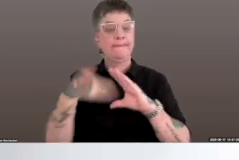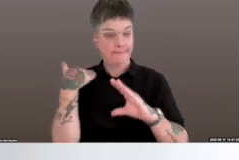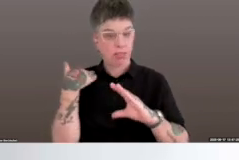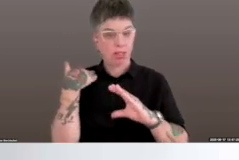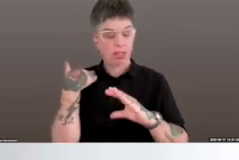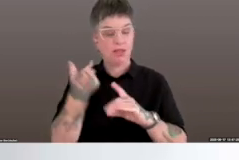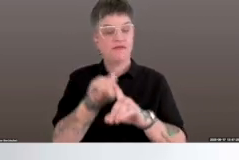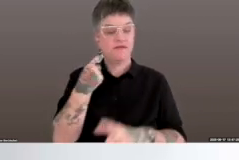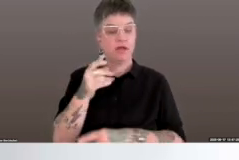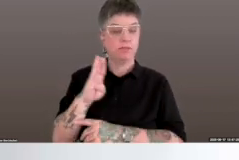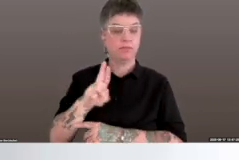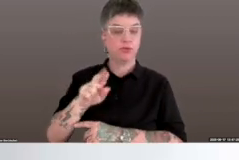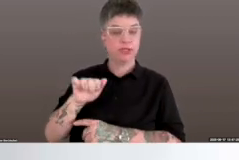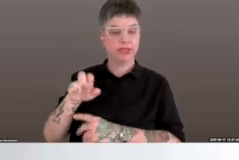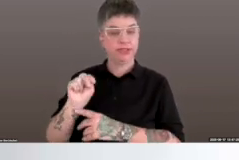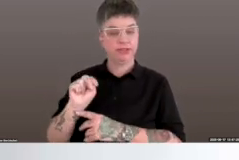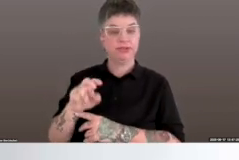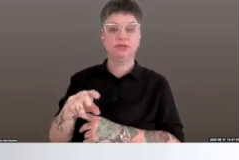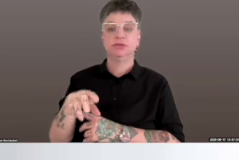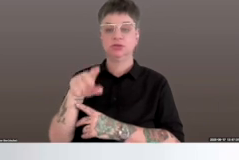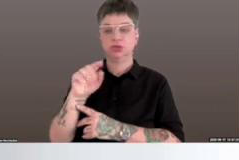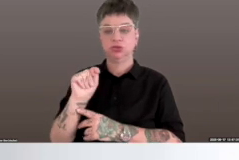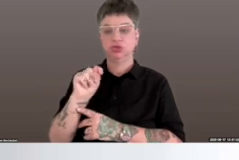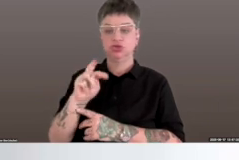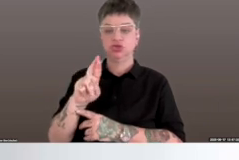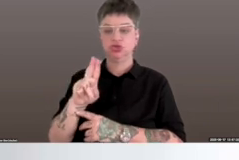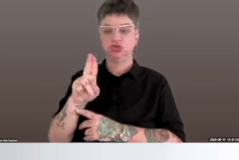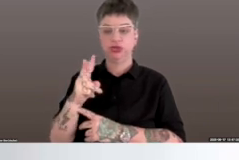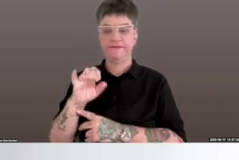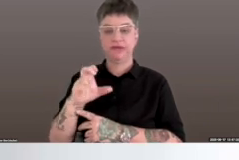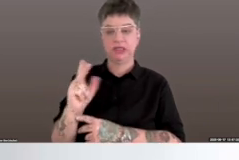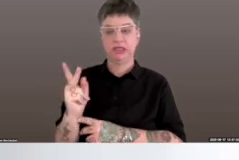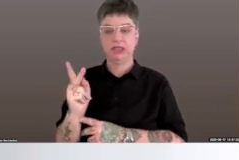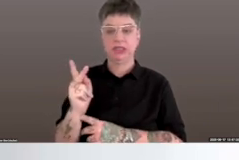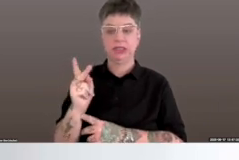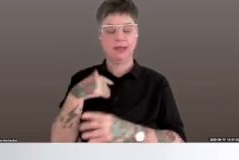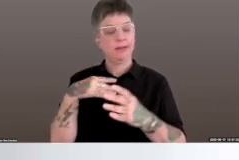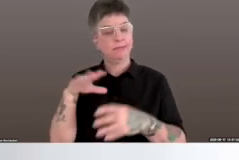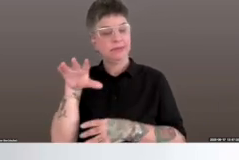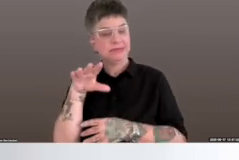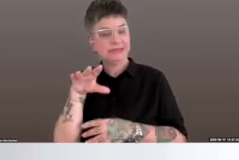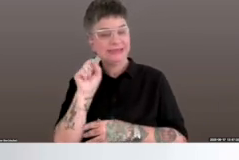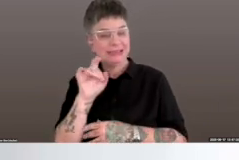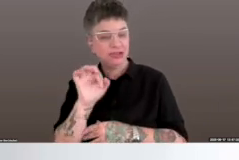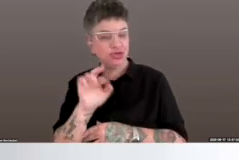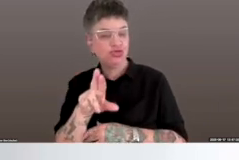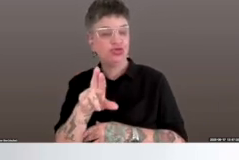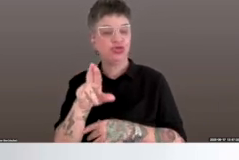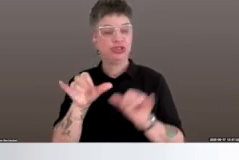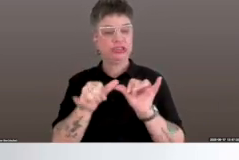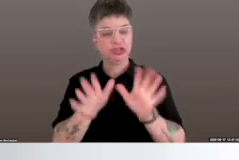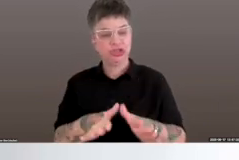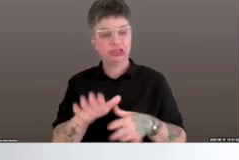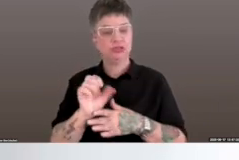This is from Brian Petrovic. I'm a senior engineer with the city of Sunnyvale. I had a couple of questions regarding